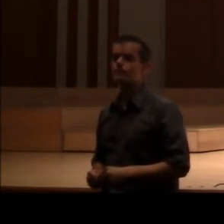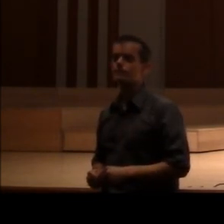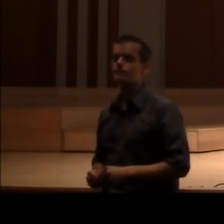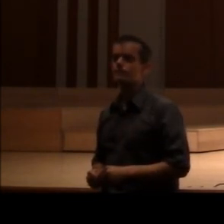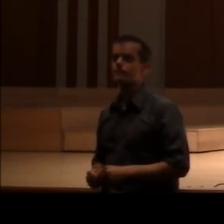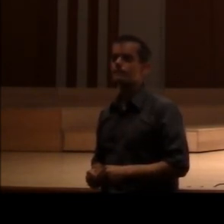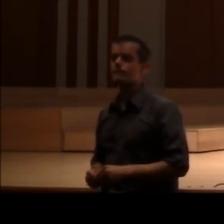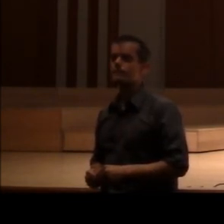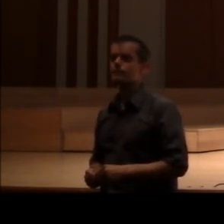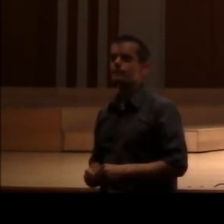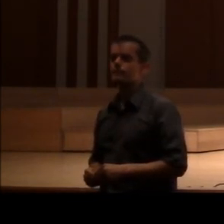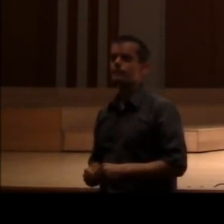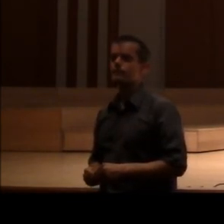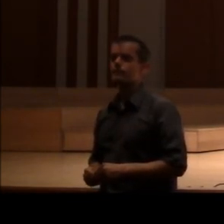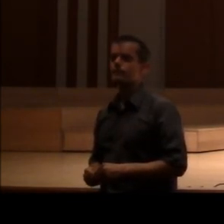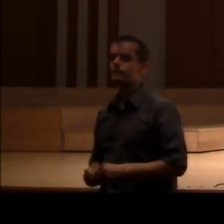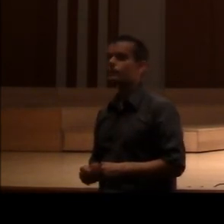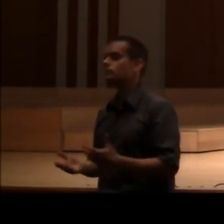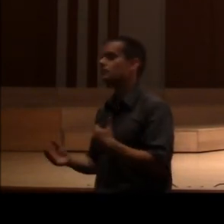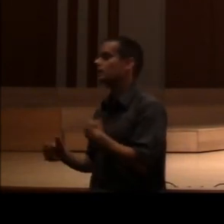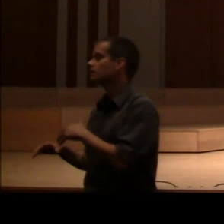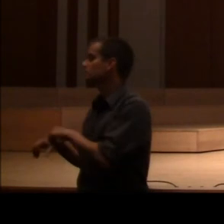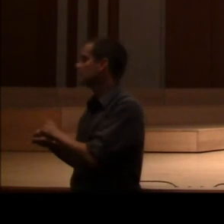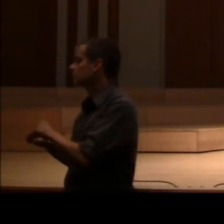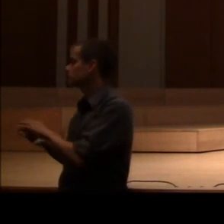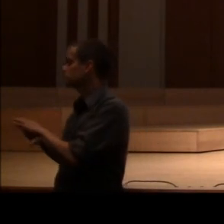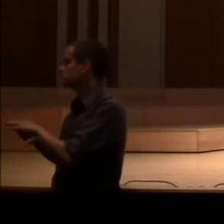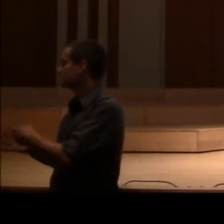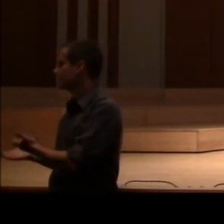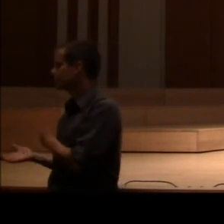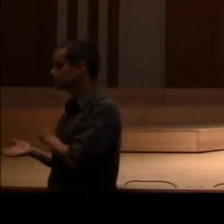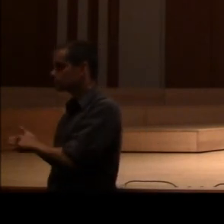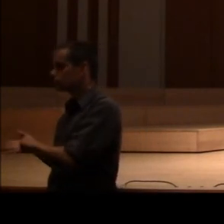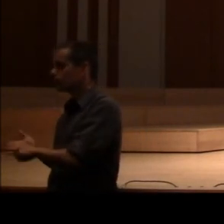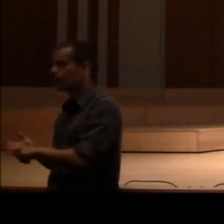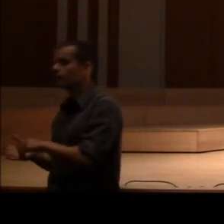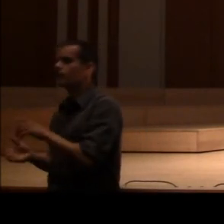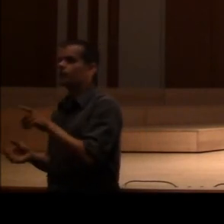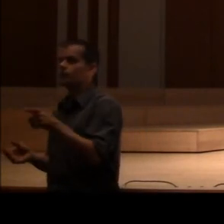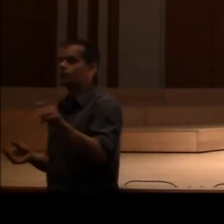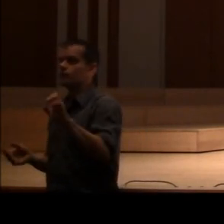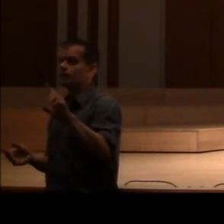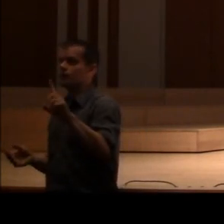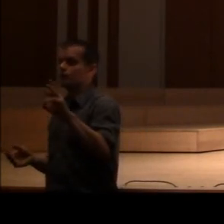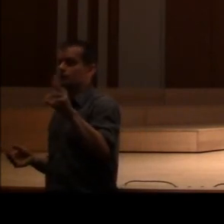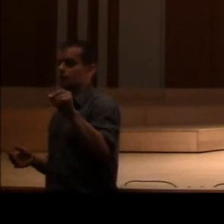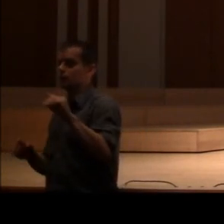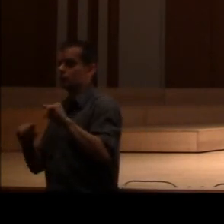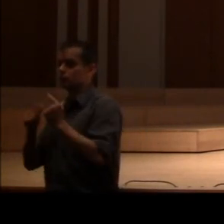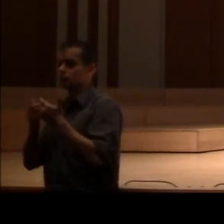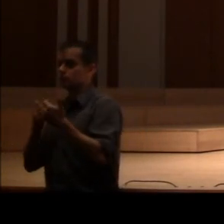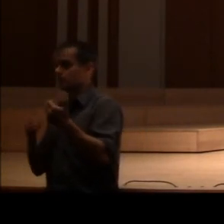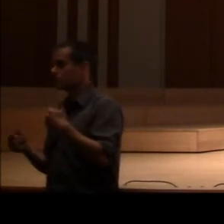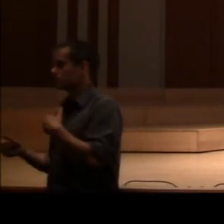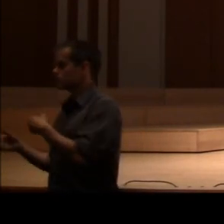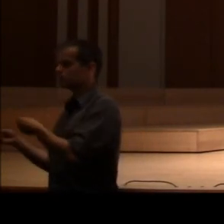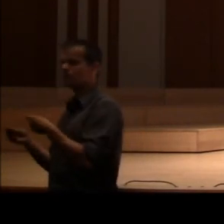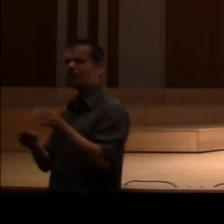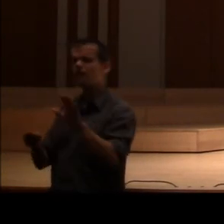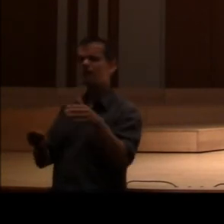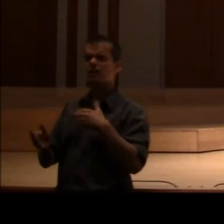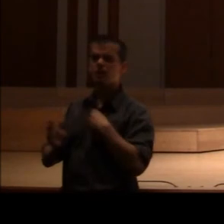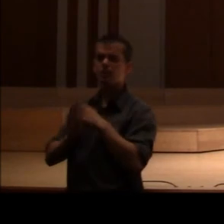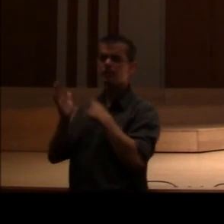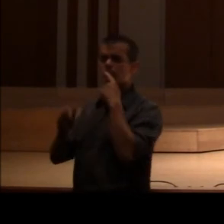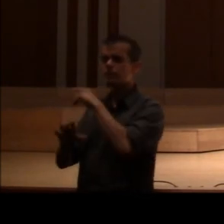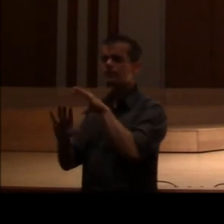say, hey, here's my passage, can you please add comments and tell me what you think? So this would be a really awesome way to create that peer-to-peer interaction, and